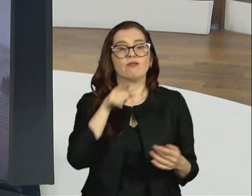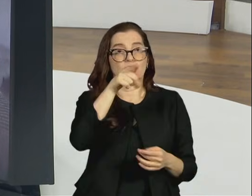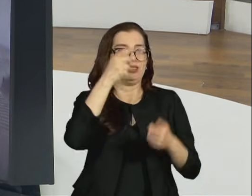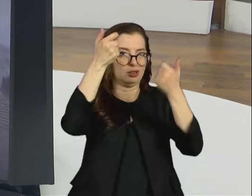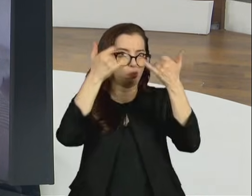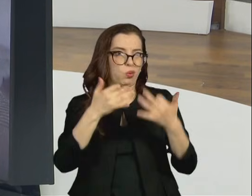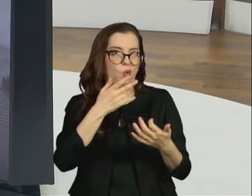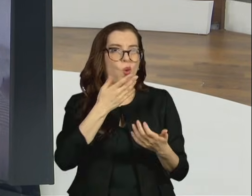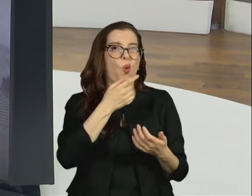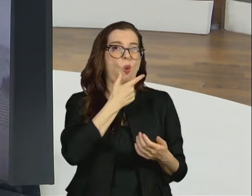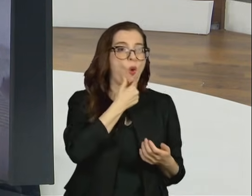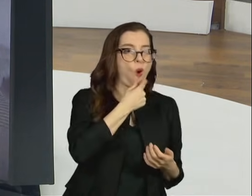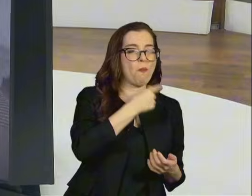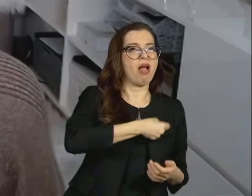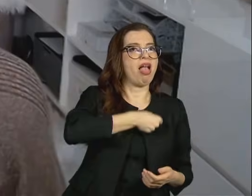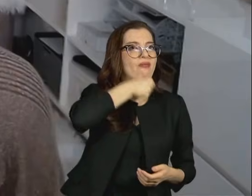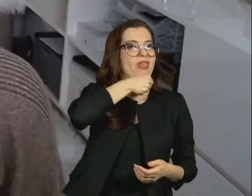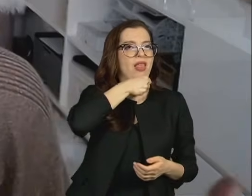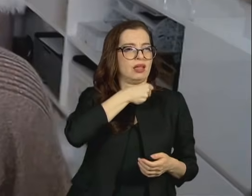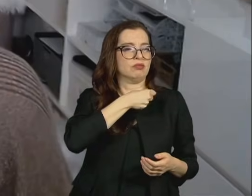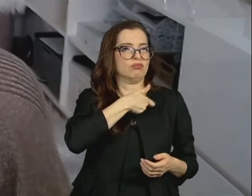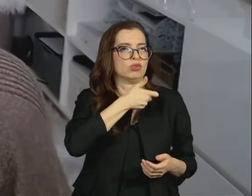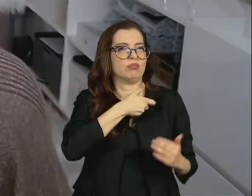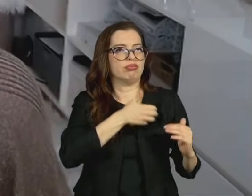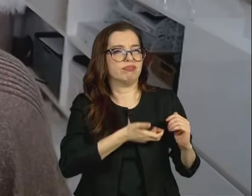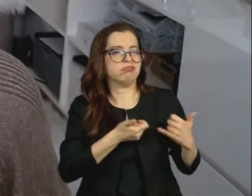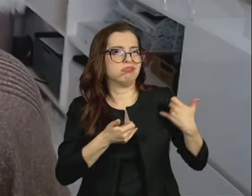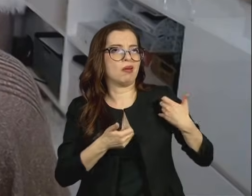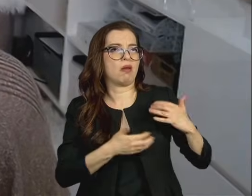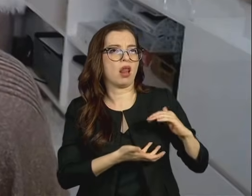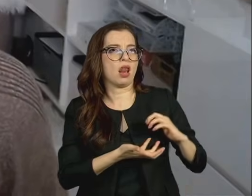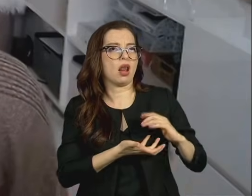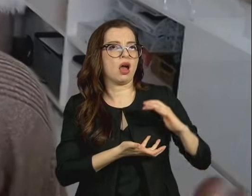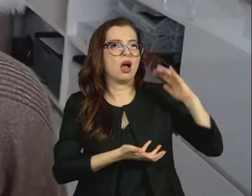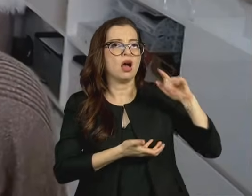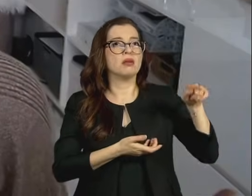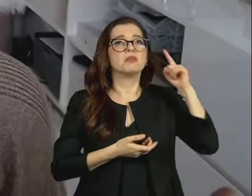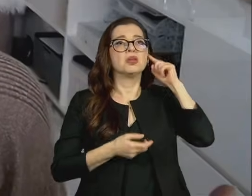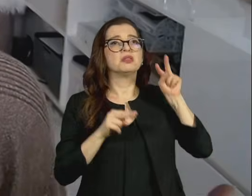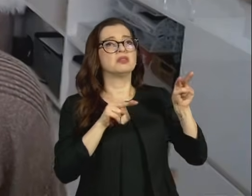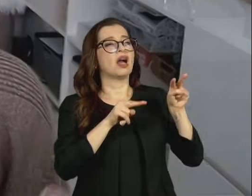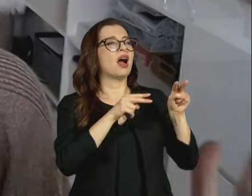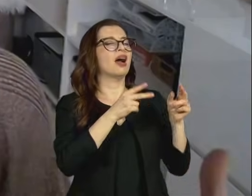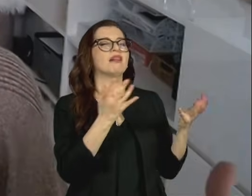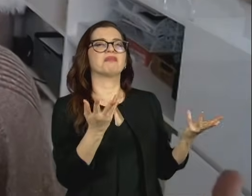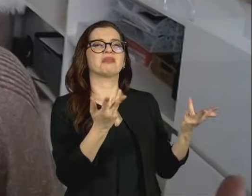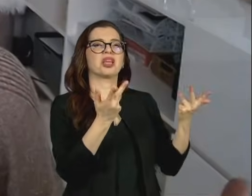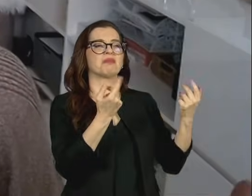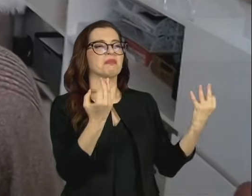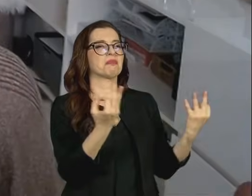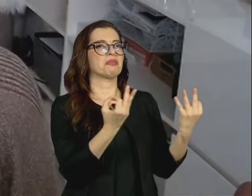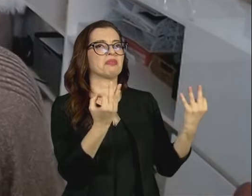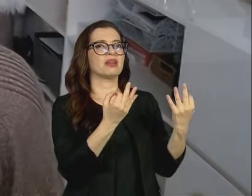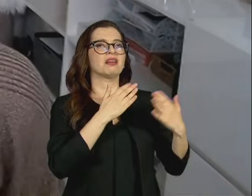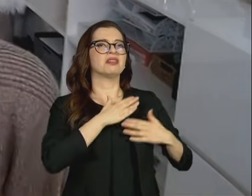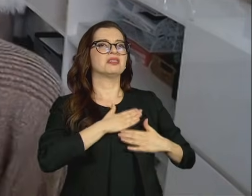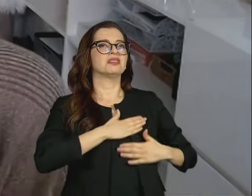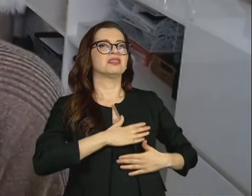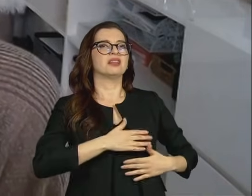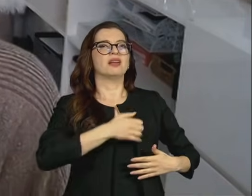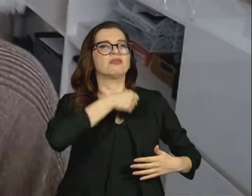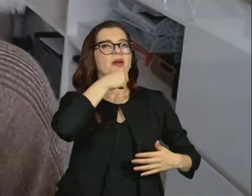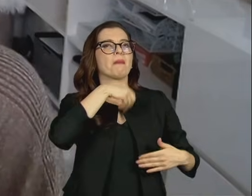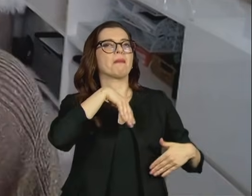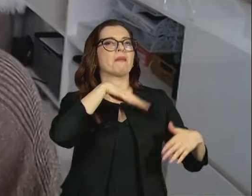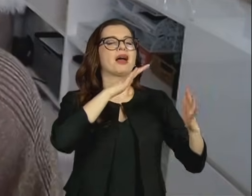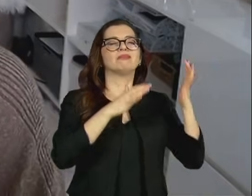said, a man gets older and we think of that as fine wine, right? The older you are,